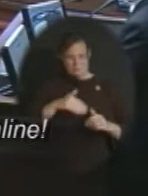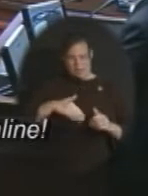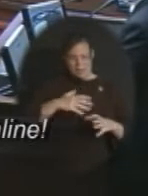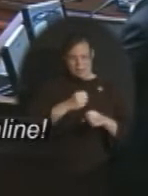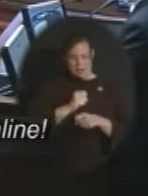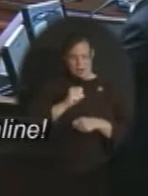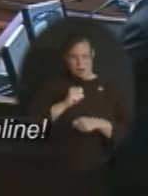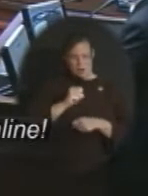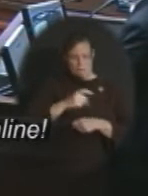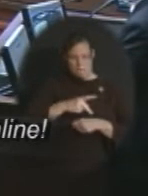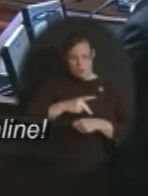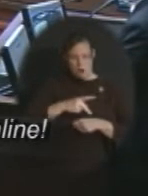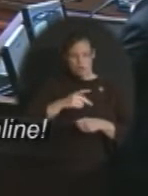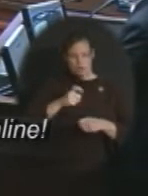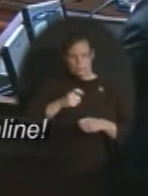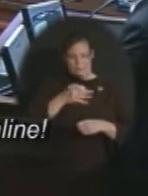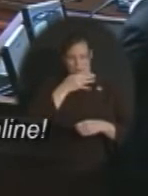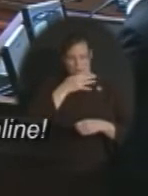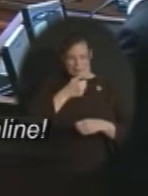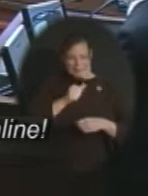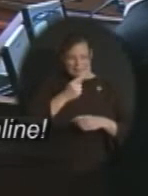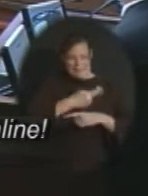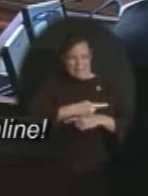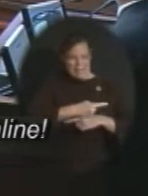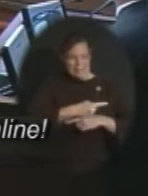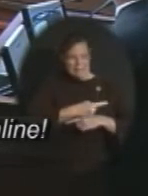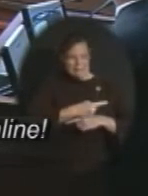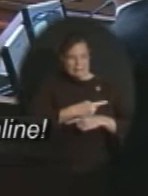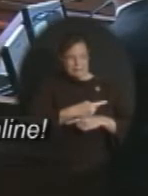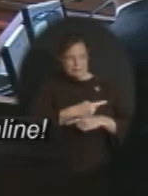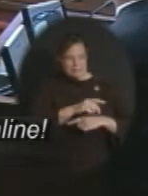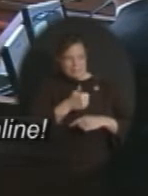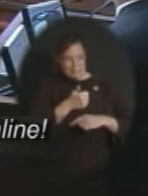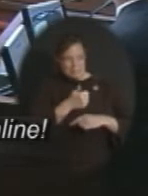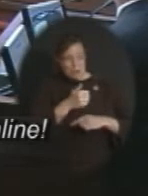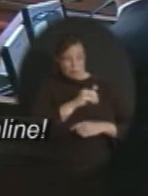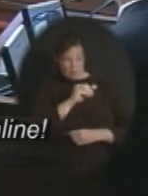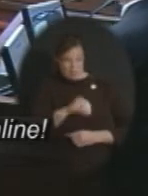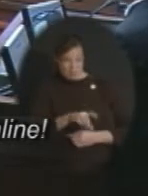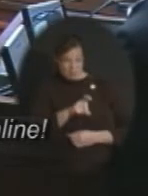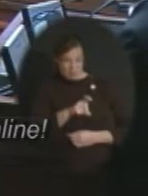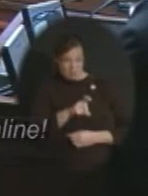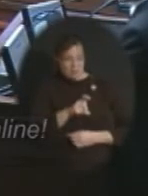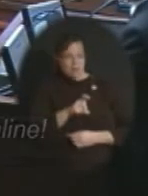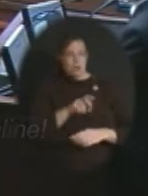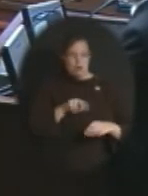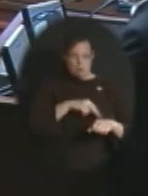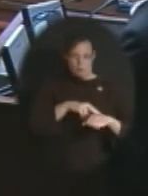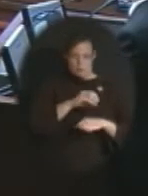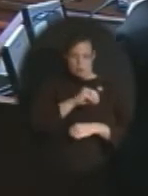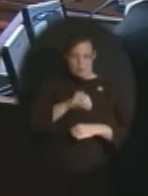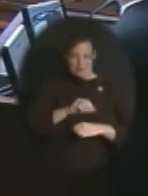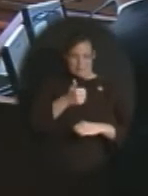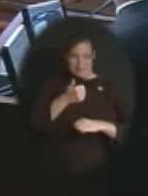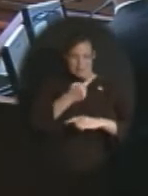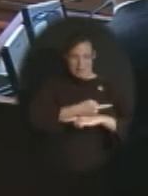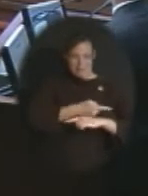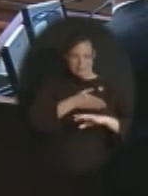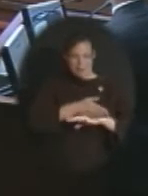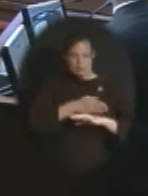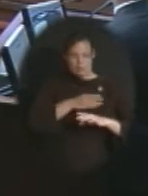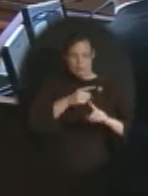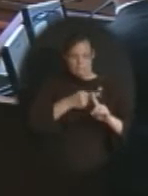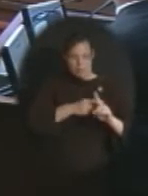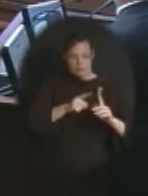they should be coming any day. Usually that's 10 days into the new month. And Olathe? I mean, that's usually Olathe is 10 days into the new month.